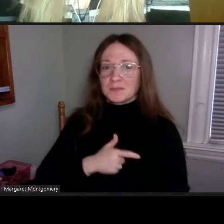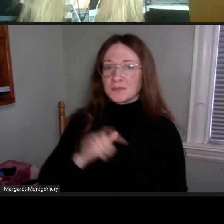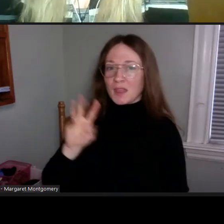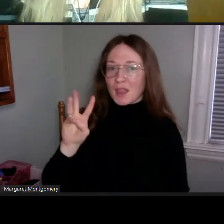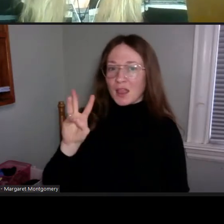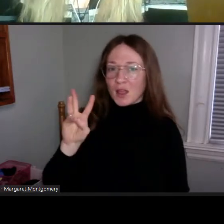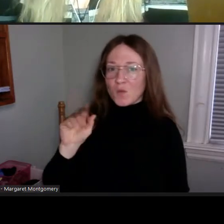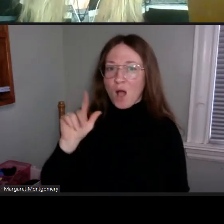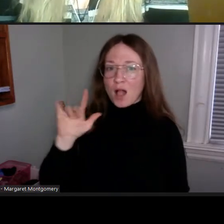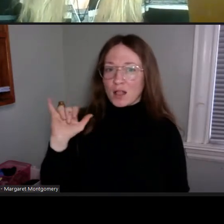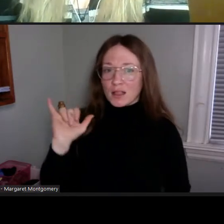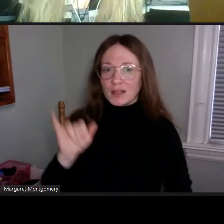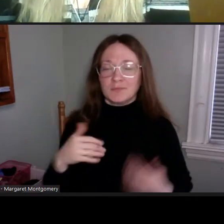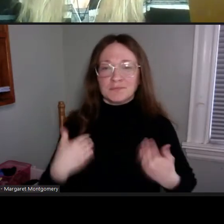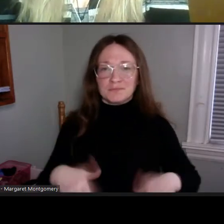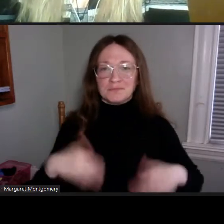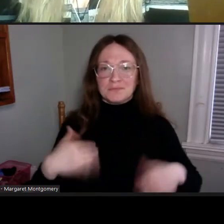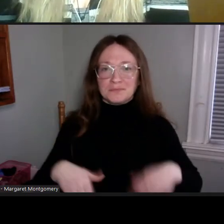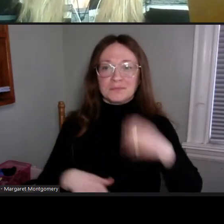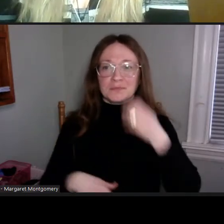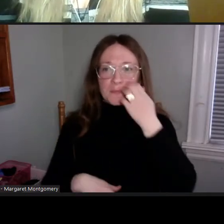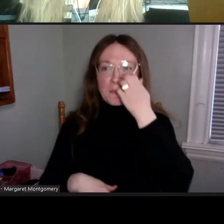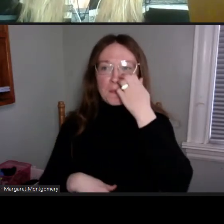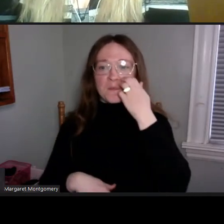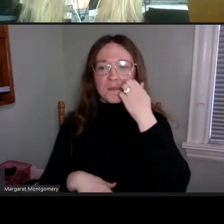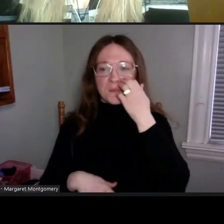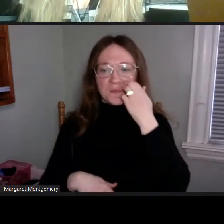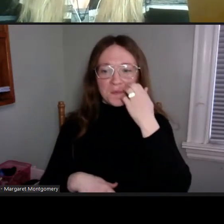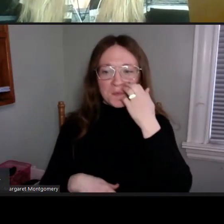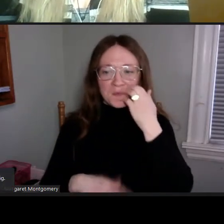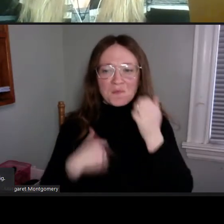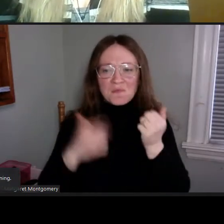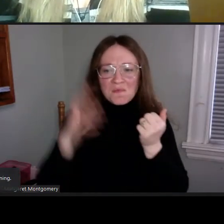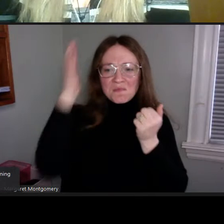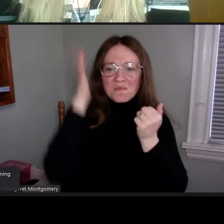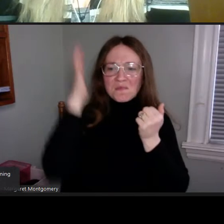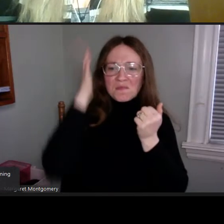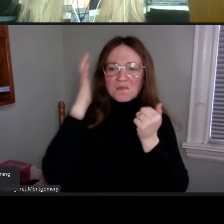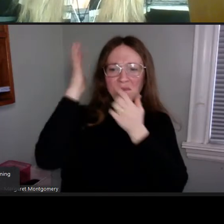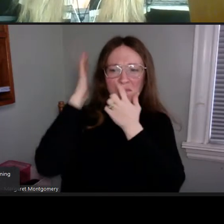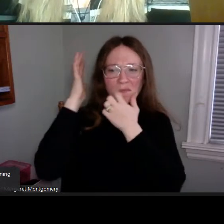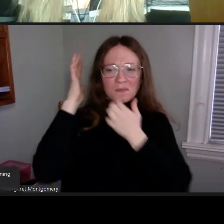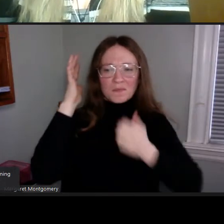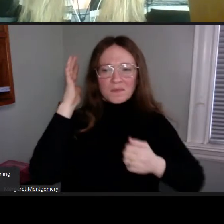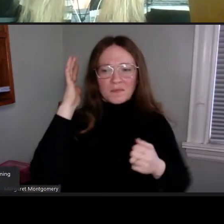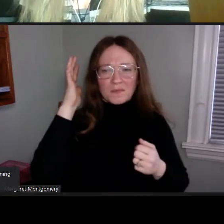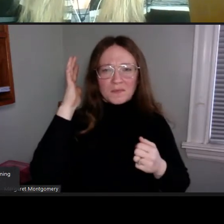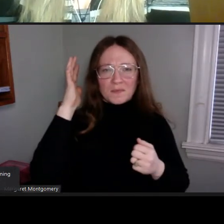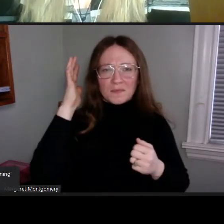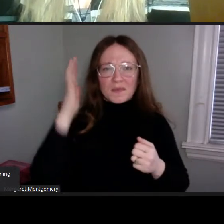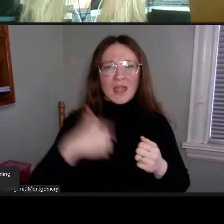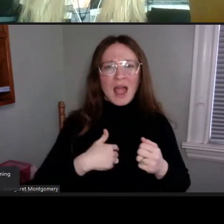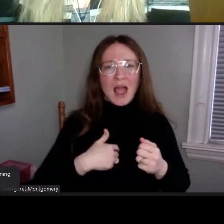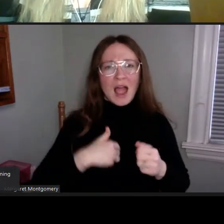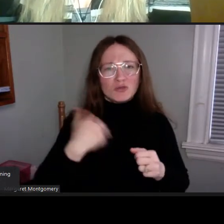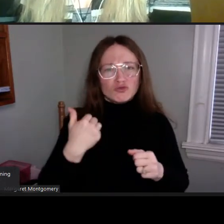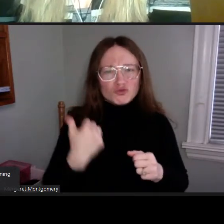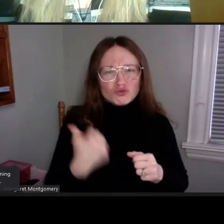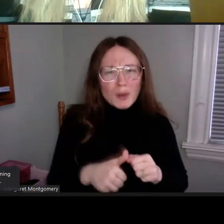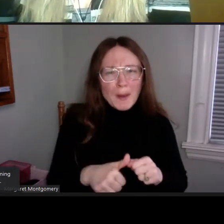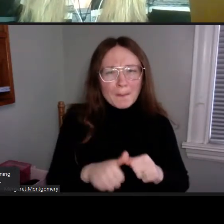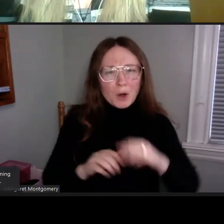I have had a little bit of vision in the beginning of my life that I remember the basic